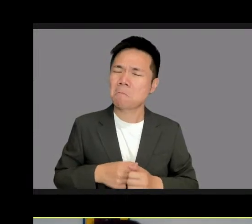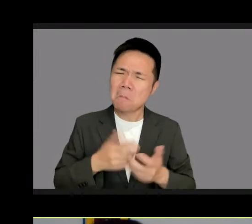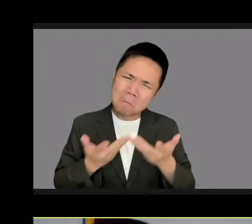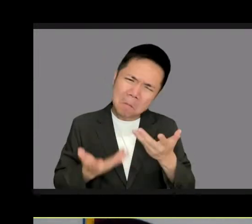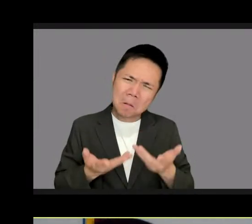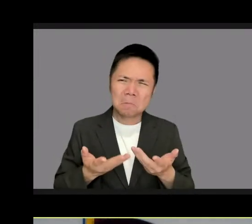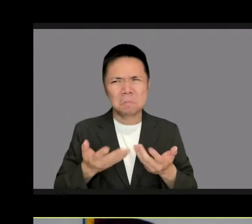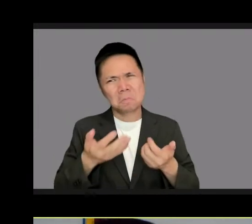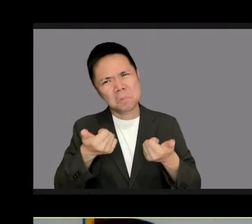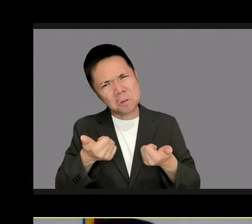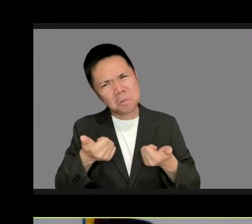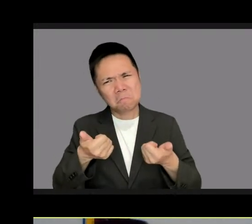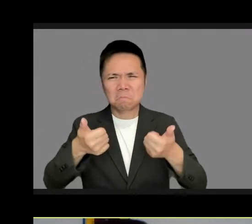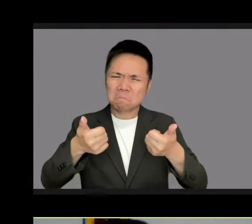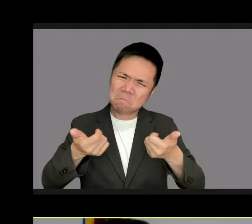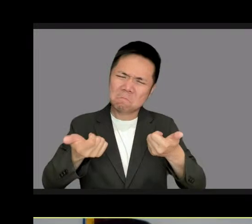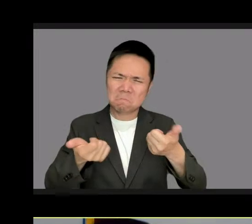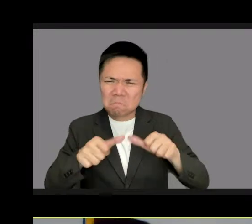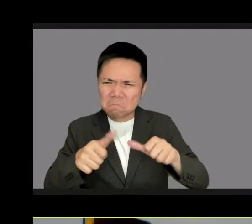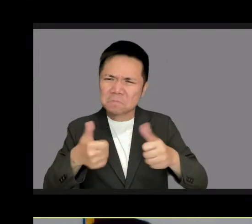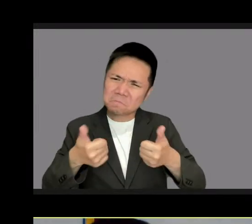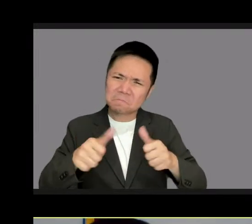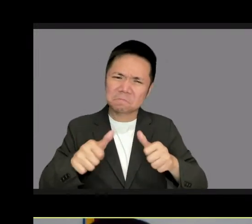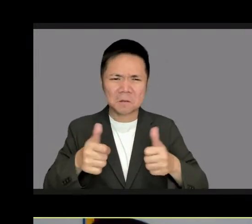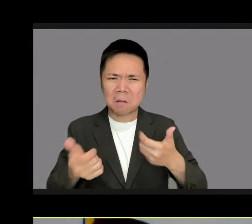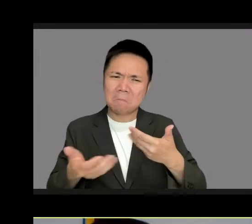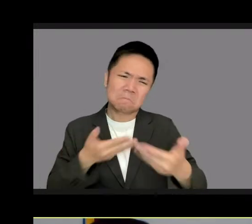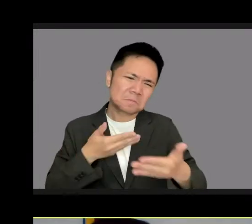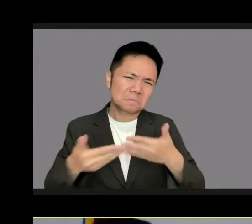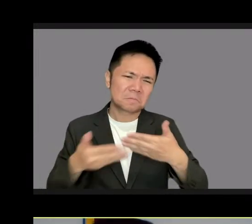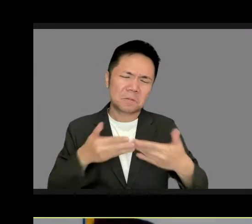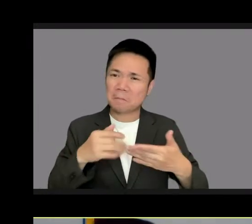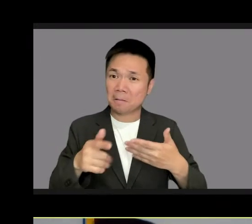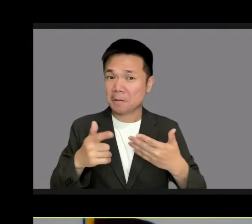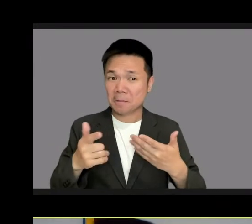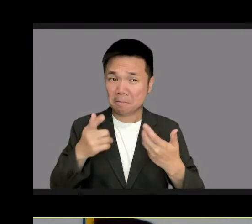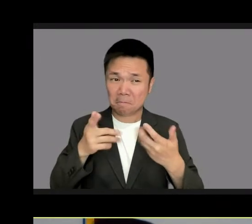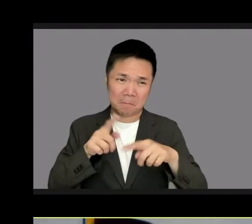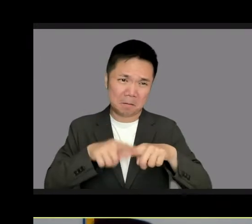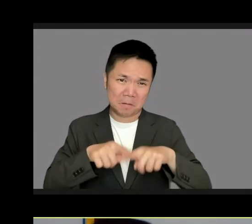some people are not able to do it for different reasons.